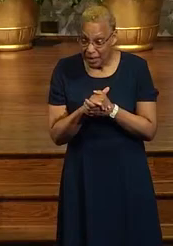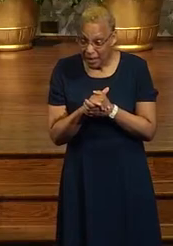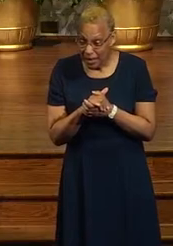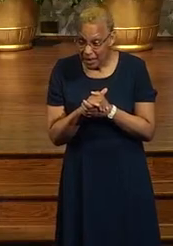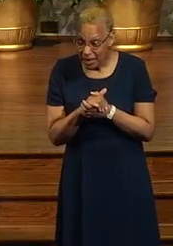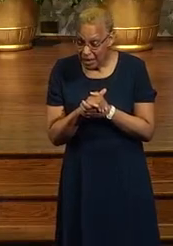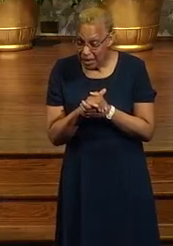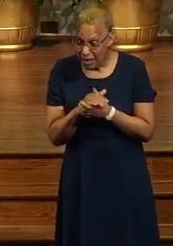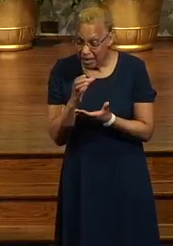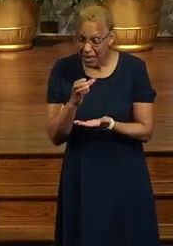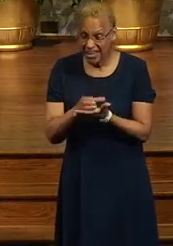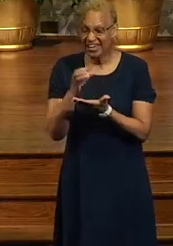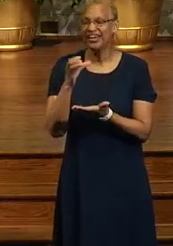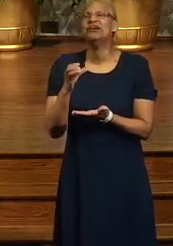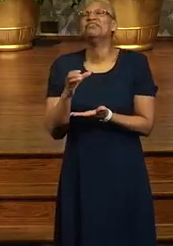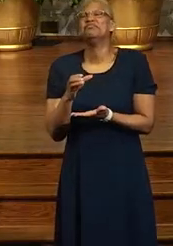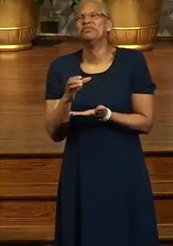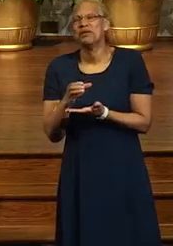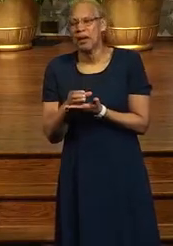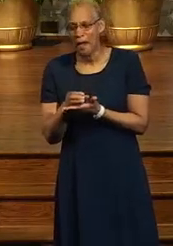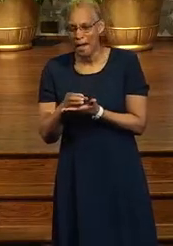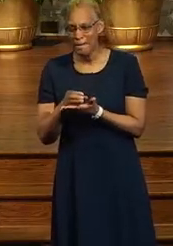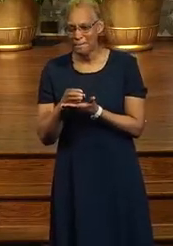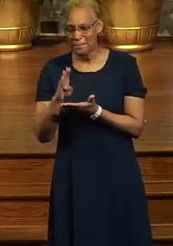Bush vegetarian beans.